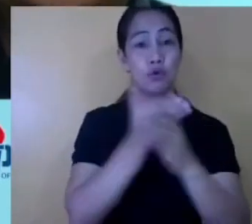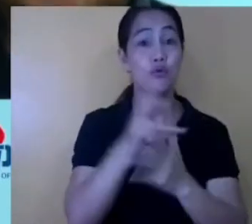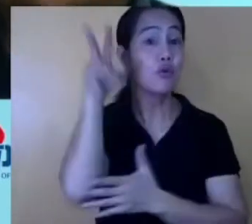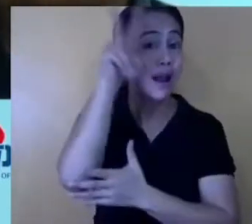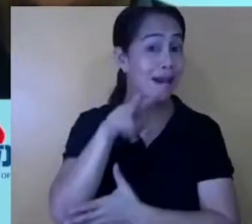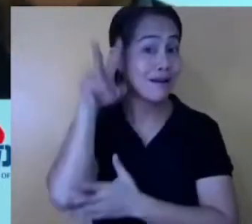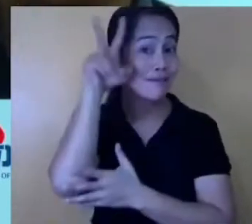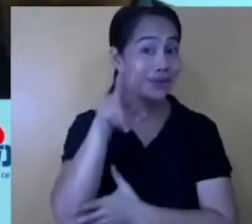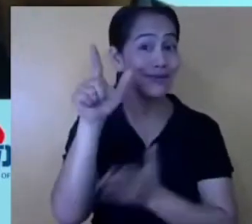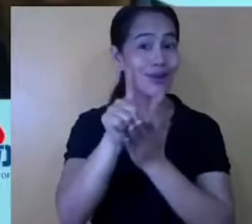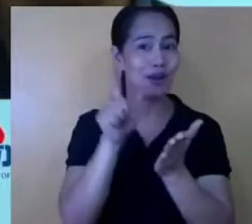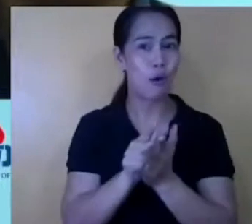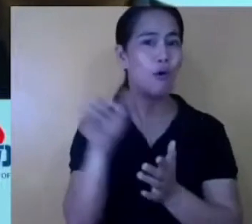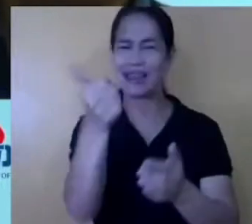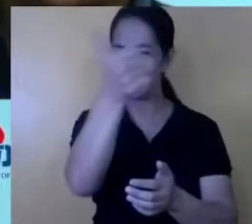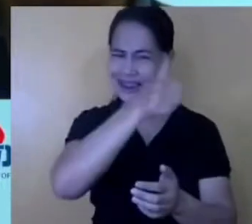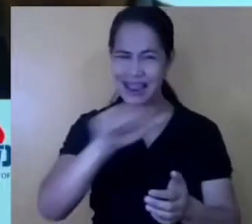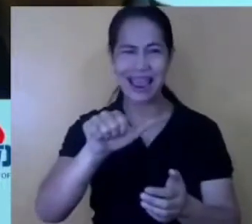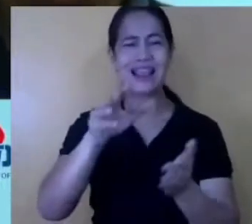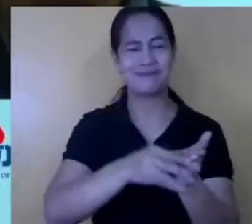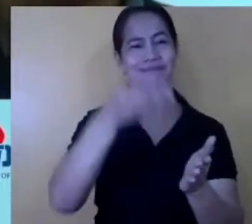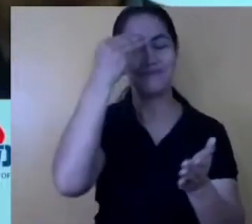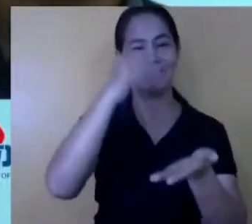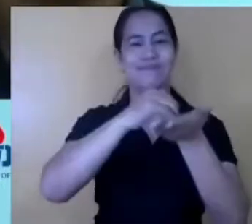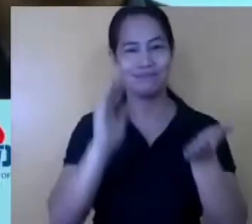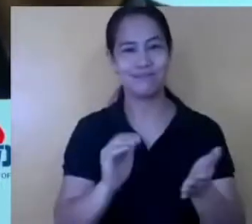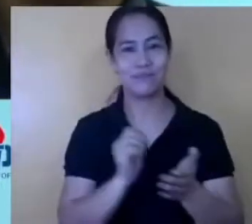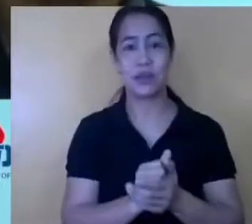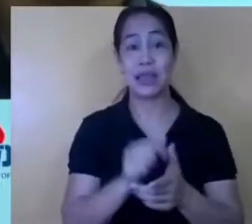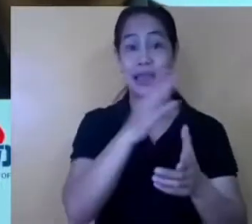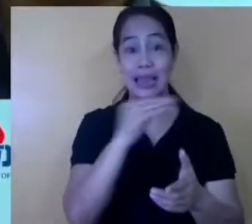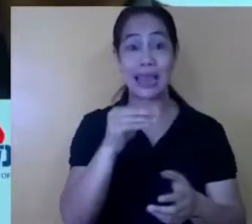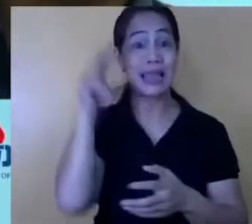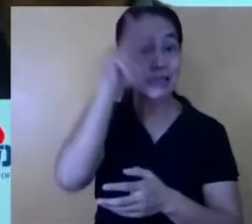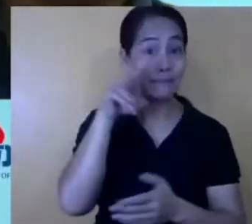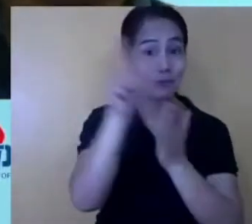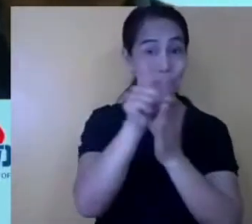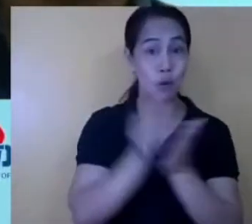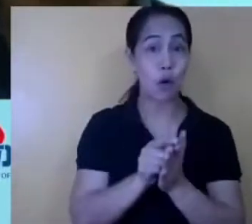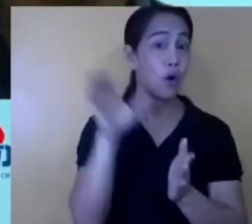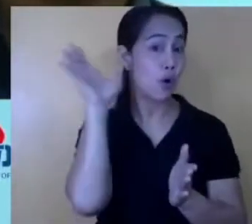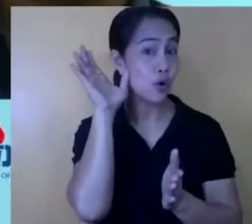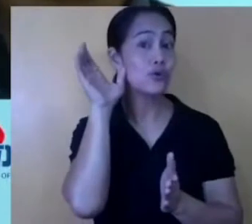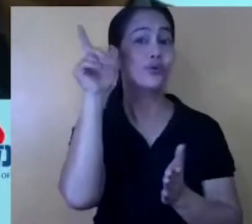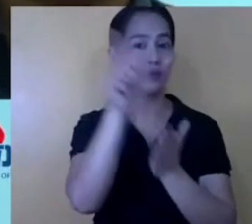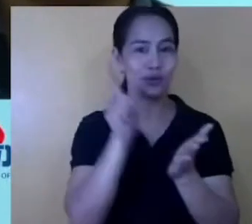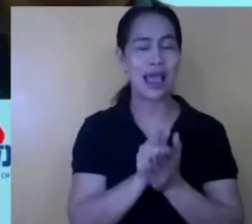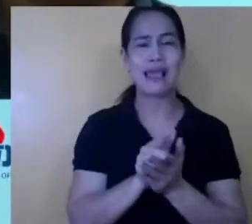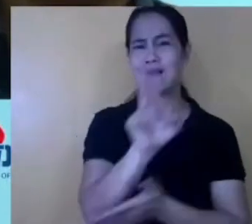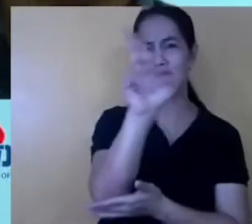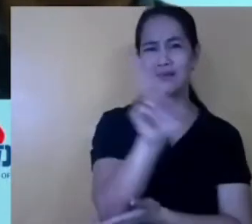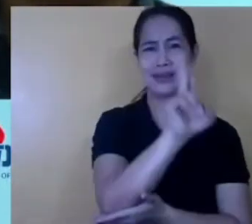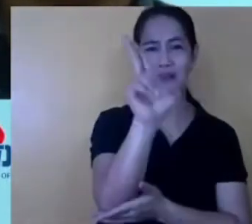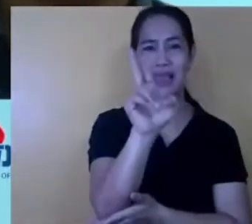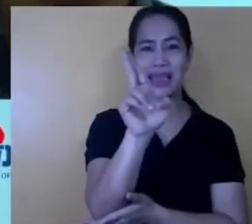in any of their classes or learners. And this video lesson or audio lesson shall be used in lesson delivery